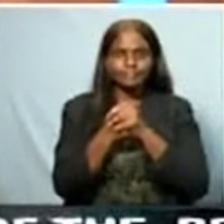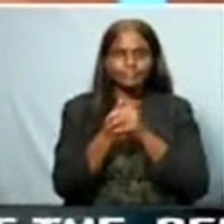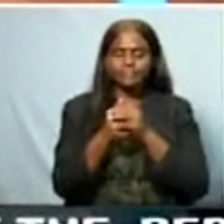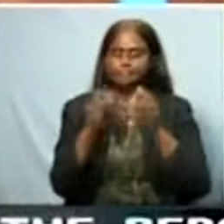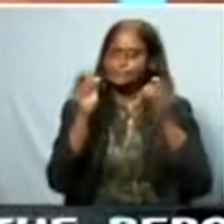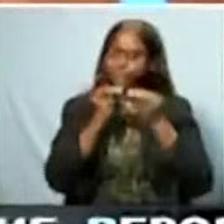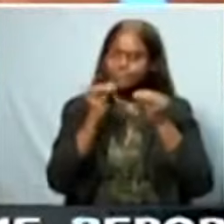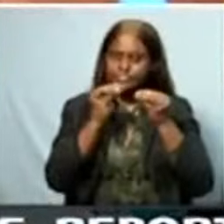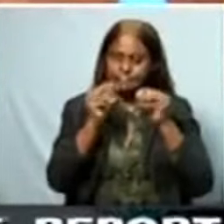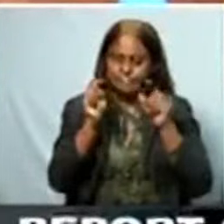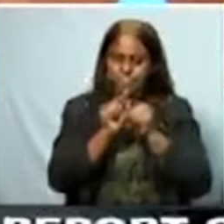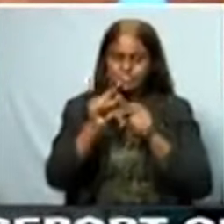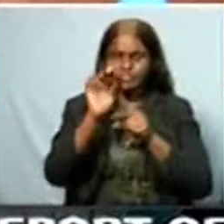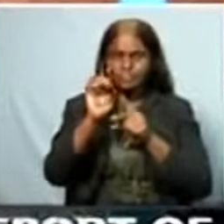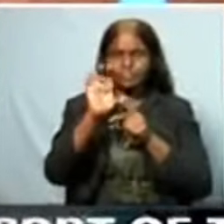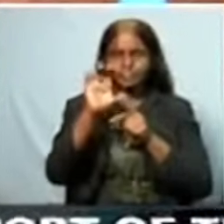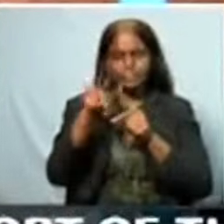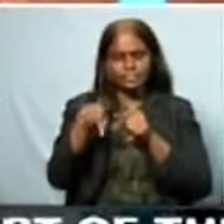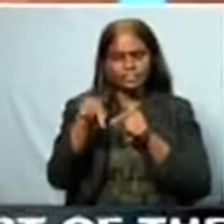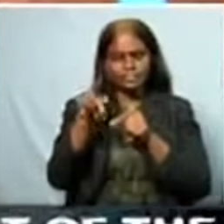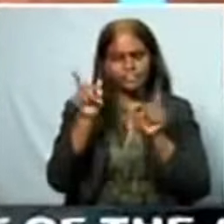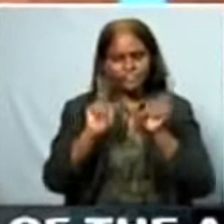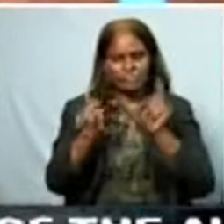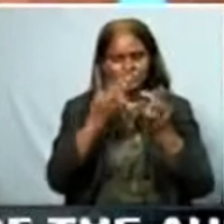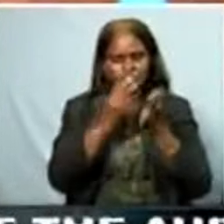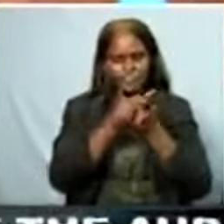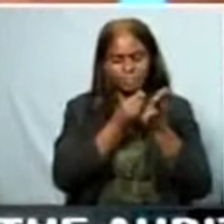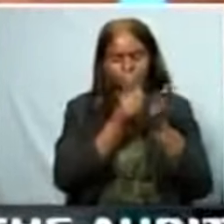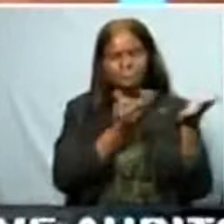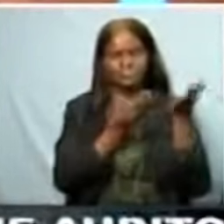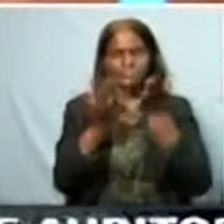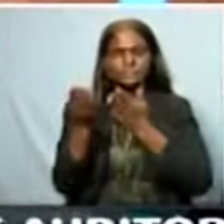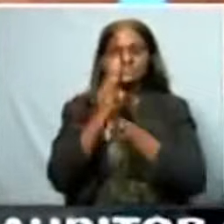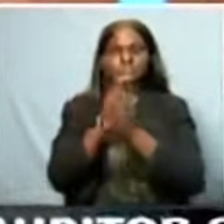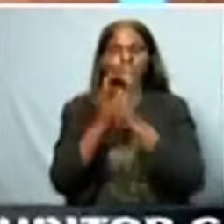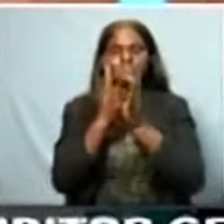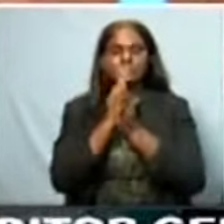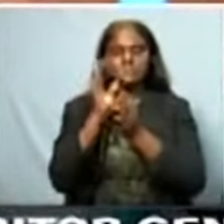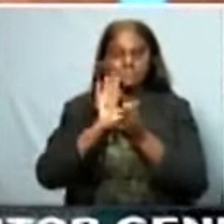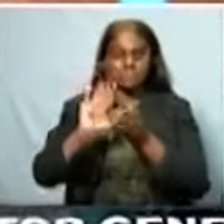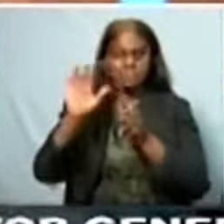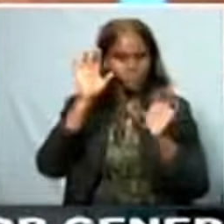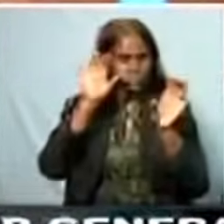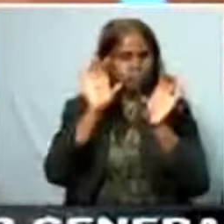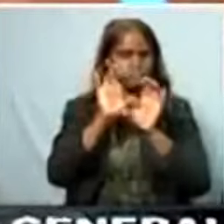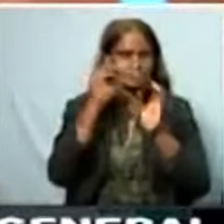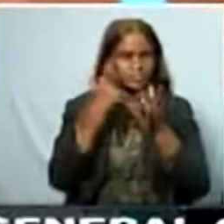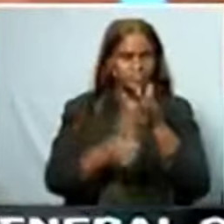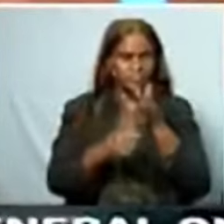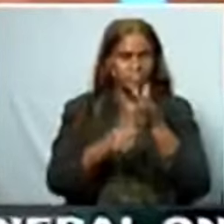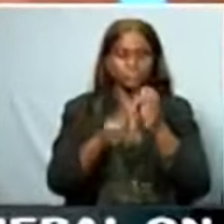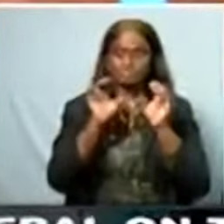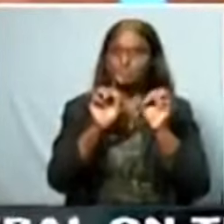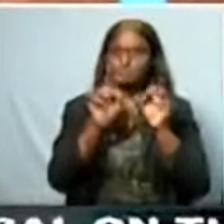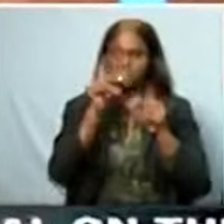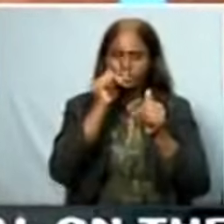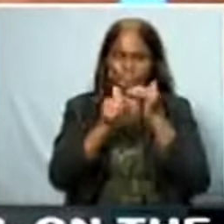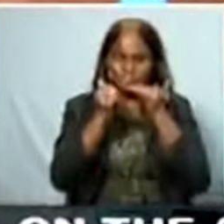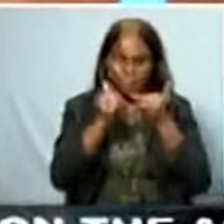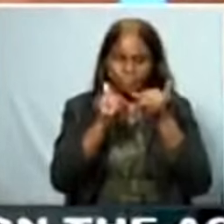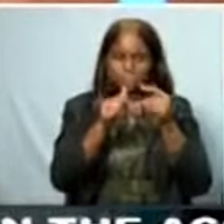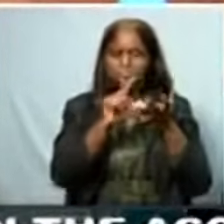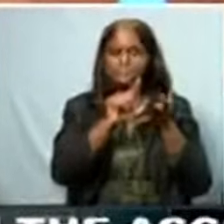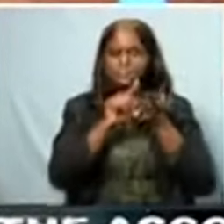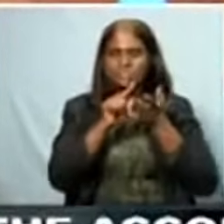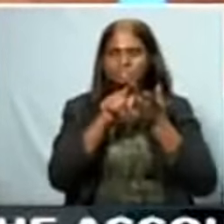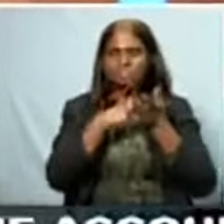more or less like an ECP contract where the money is brought by the contractor? What were the conditions? Okay, because it was a loan.